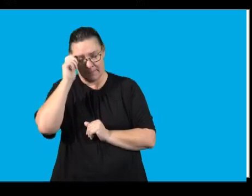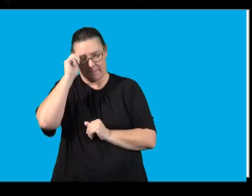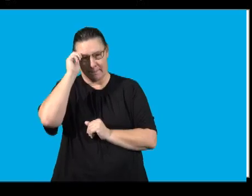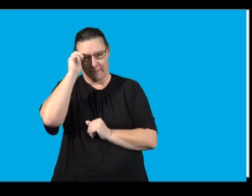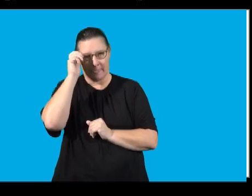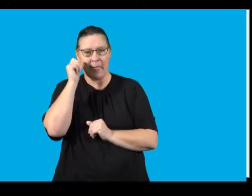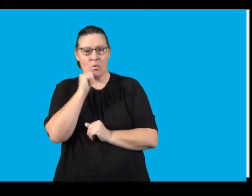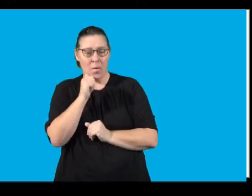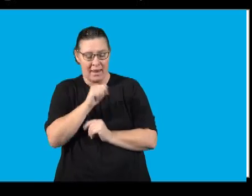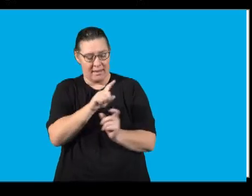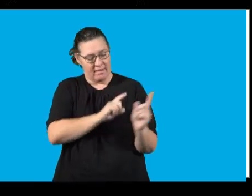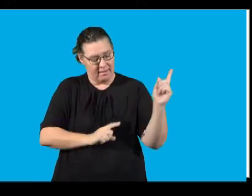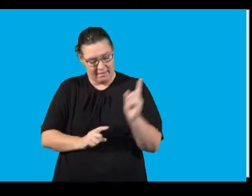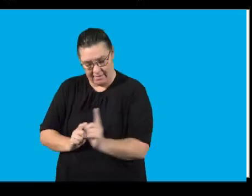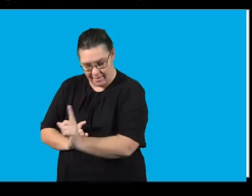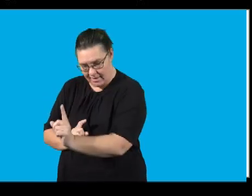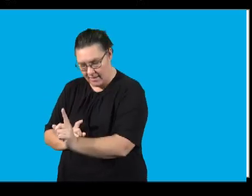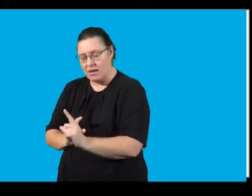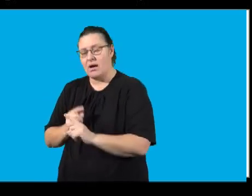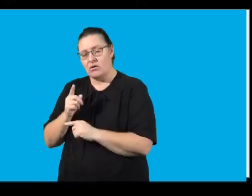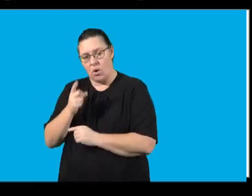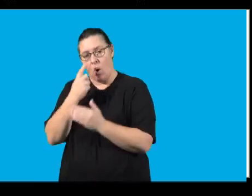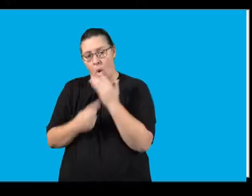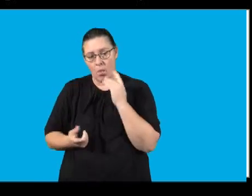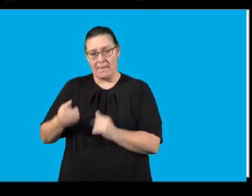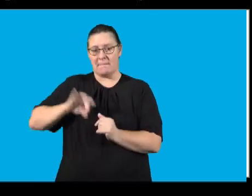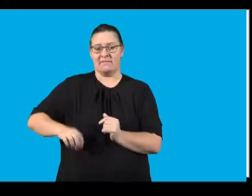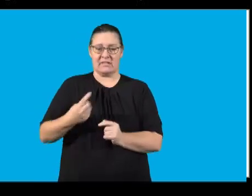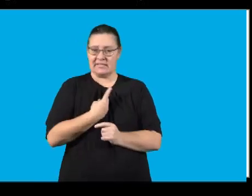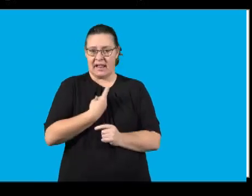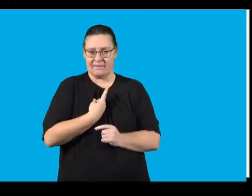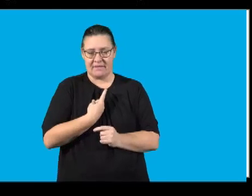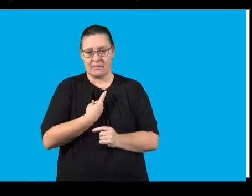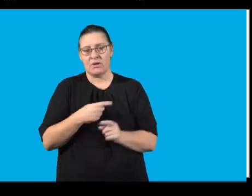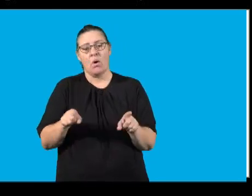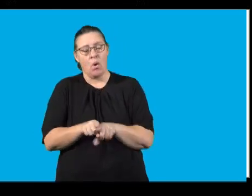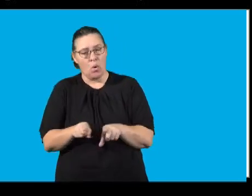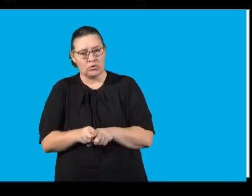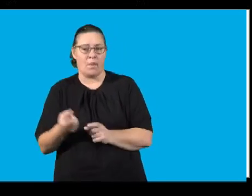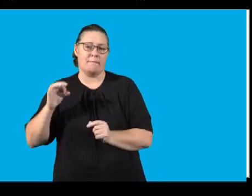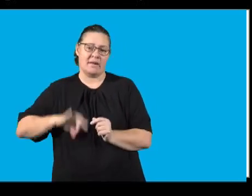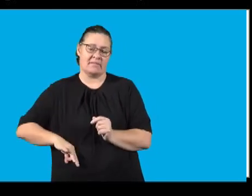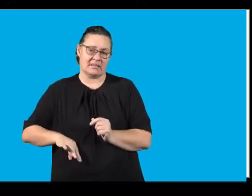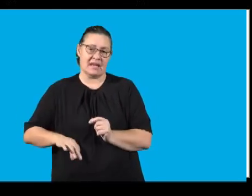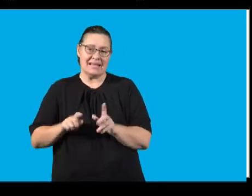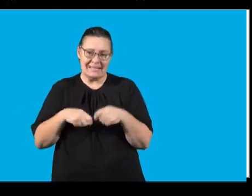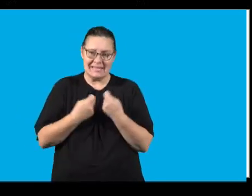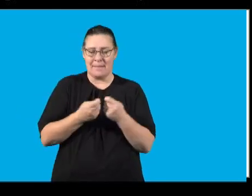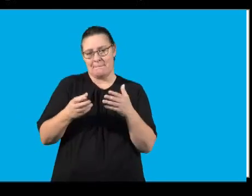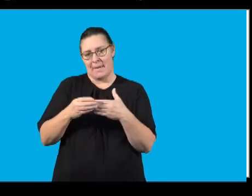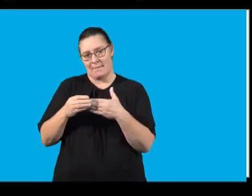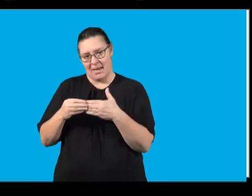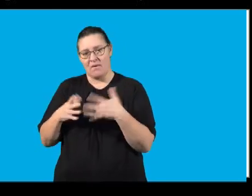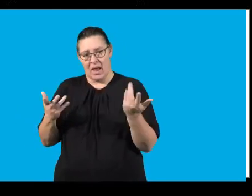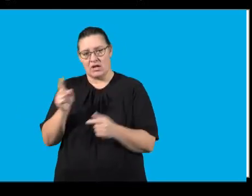So when she goes there, it's not only to benefit herself, but it's also to benefit her teammates